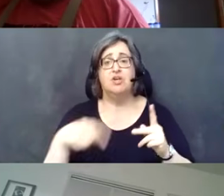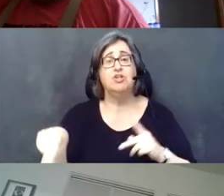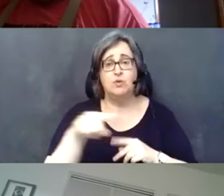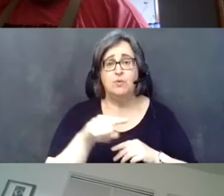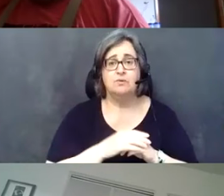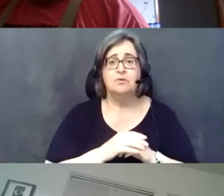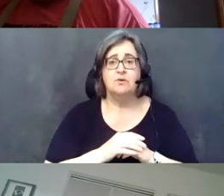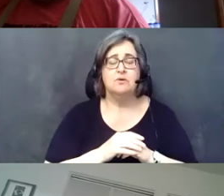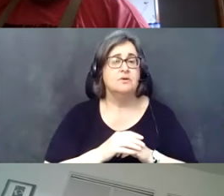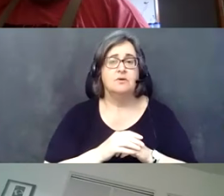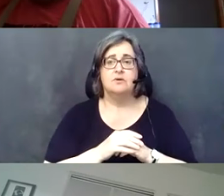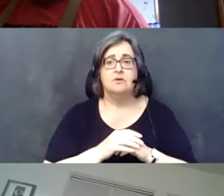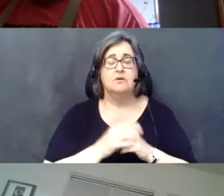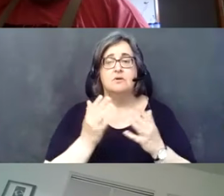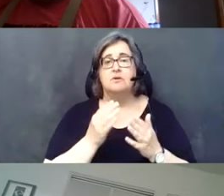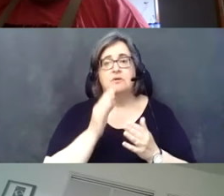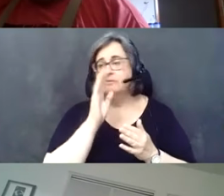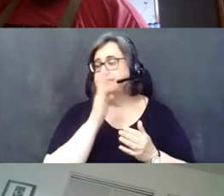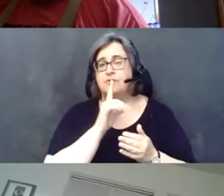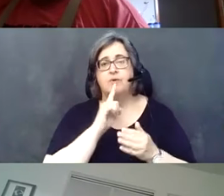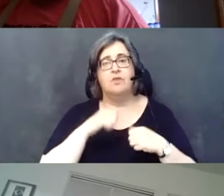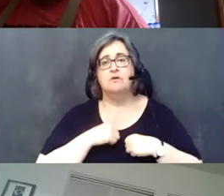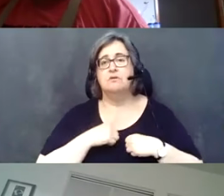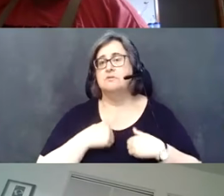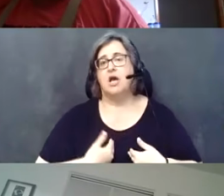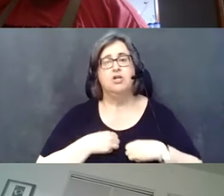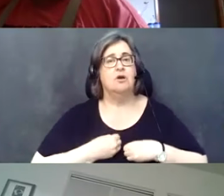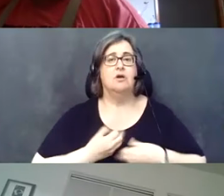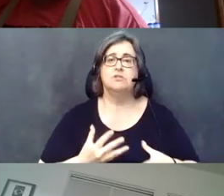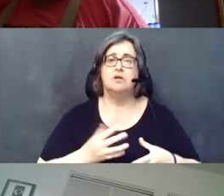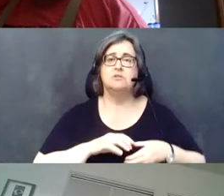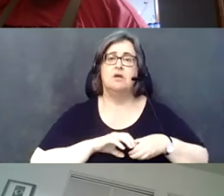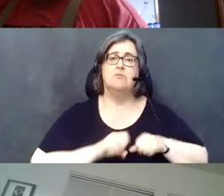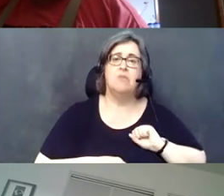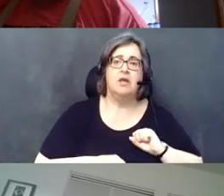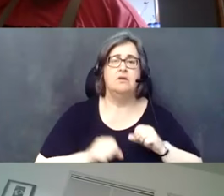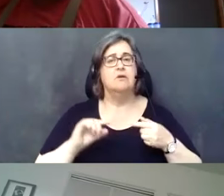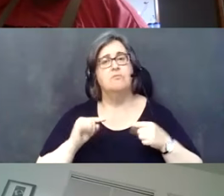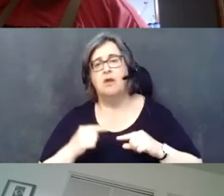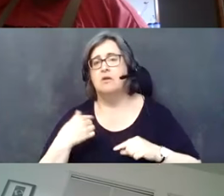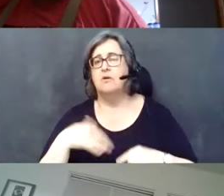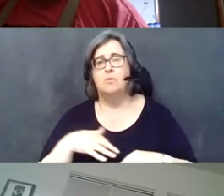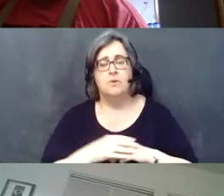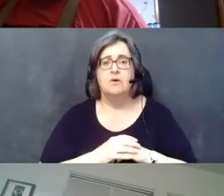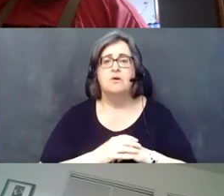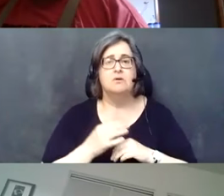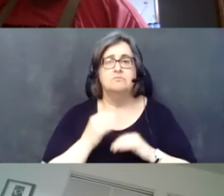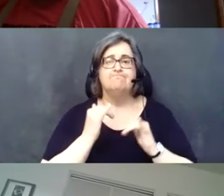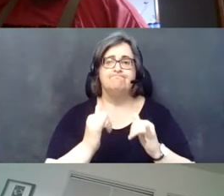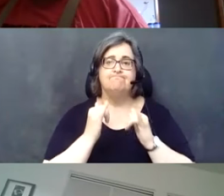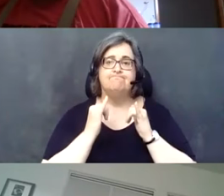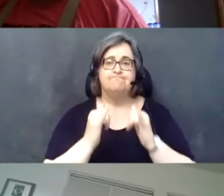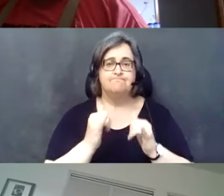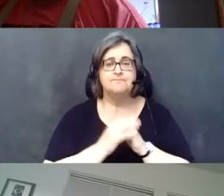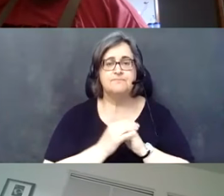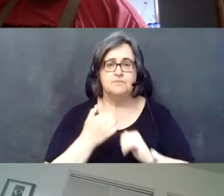are just frankly tired, exhausted, hurting, in pain, and we are too. We